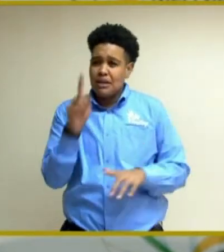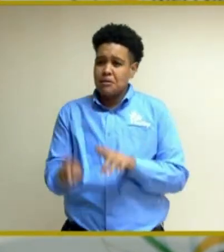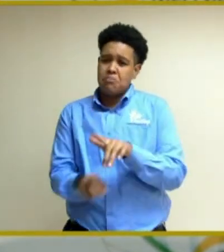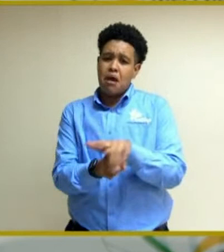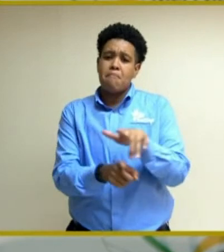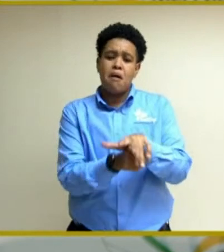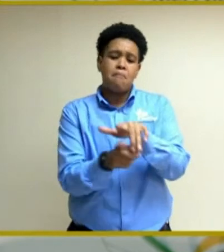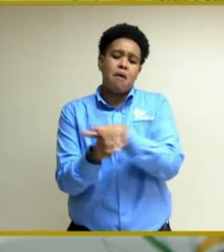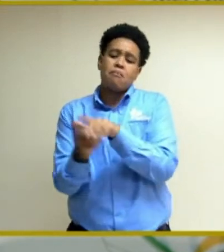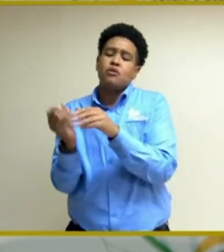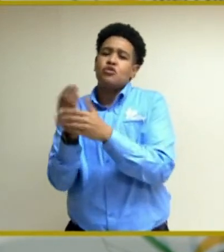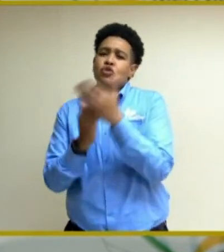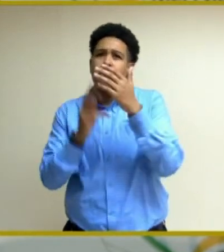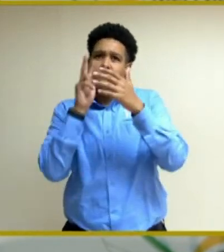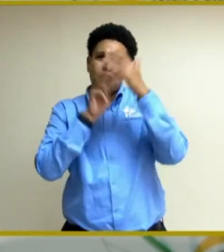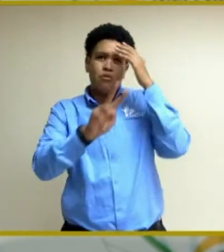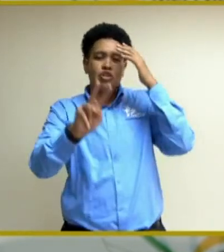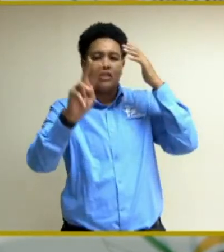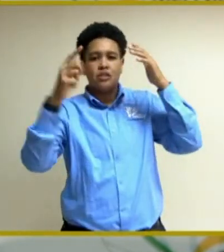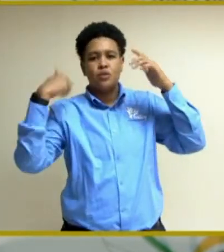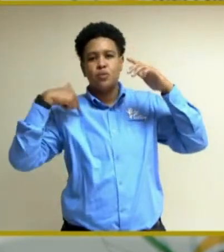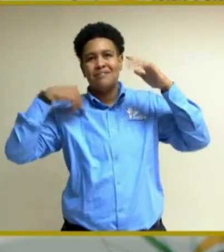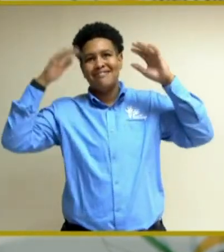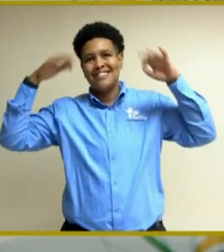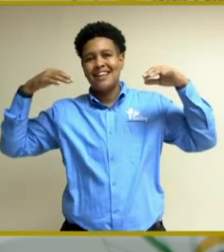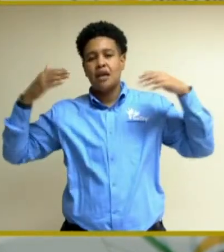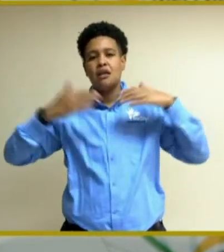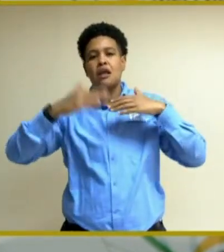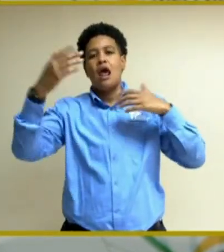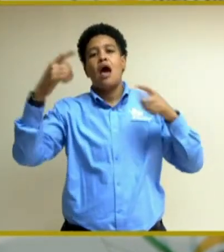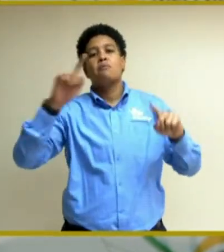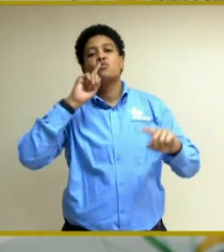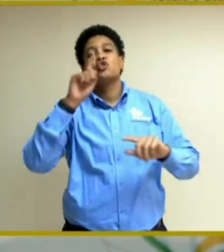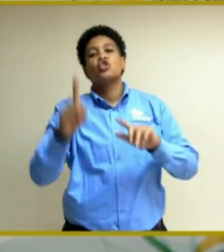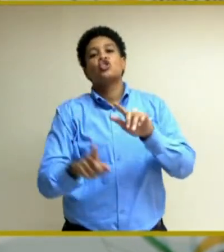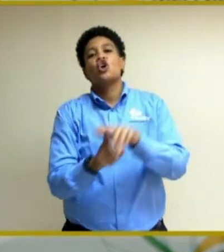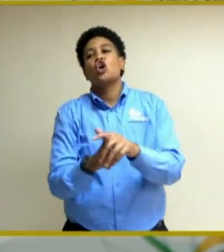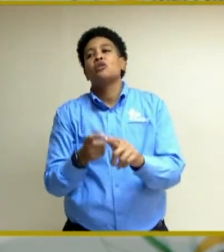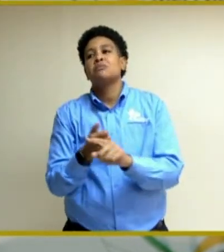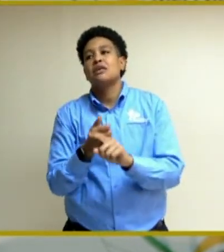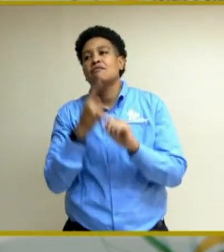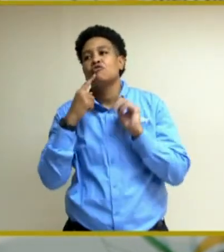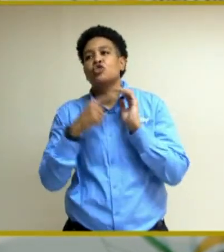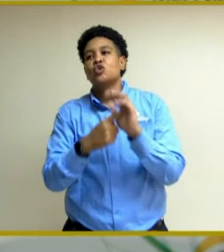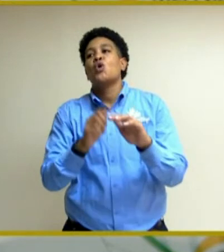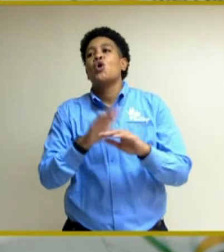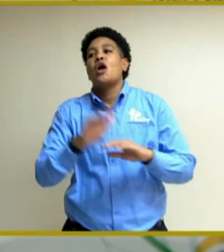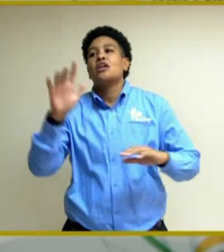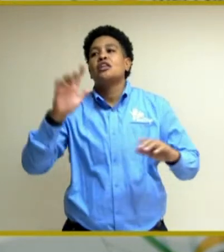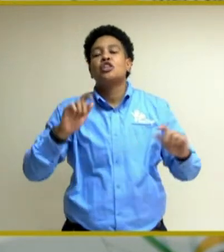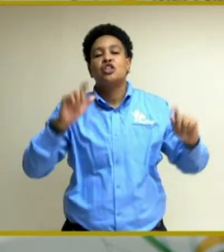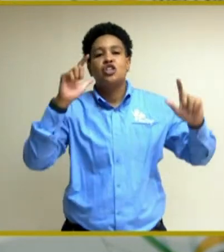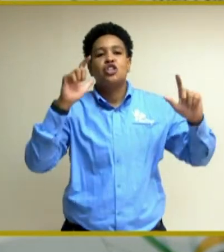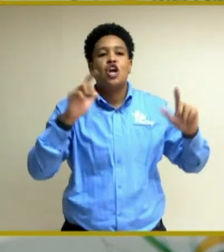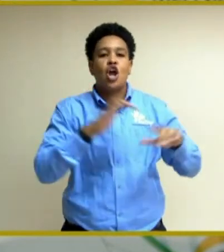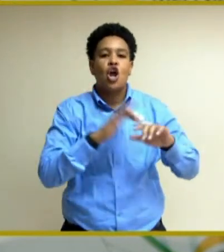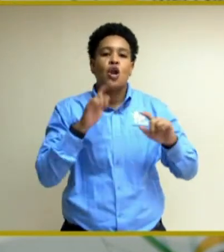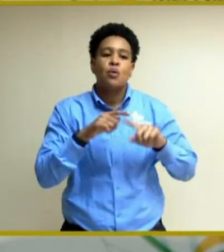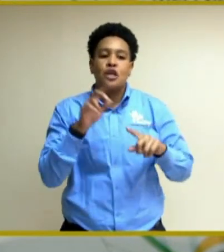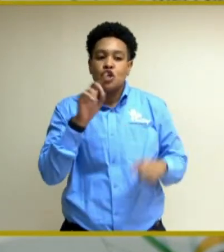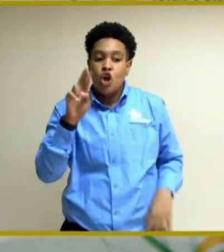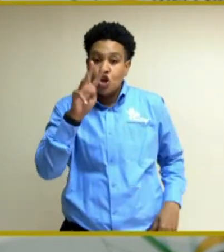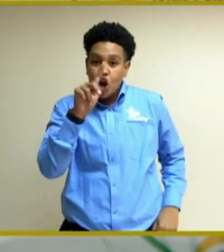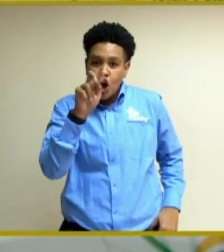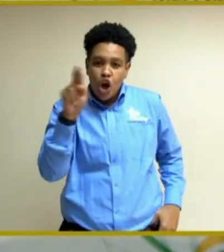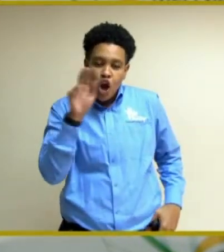of the projections and the forecasting that we have made, which have turned out as shown on the chart earlier when Dr. Webster